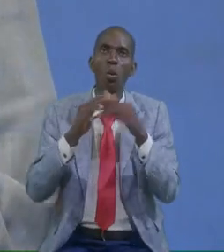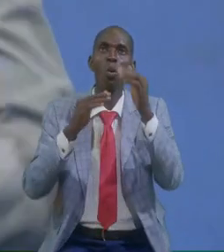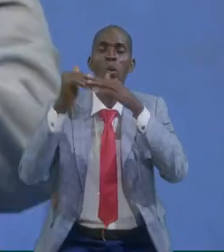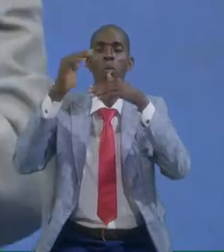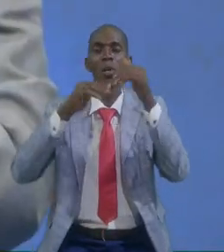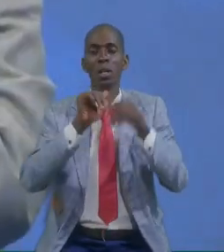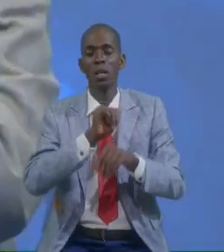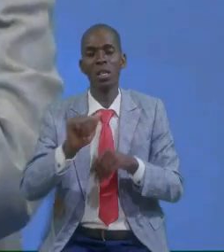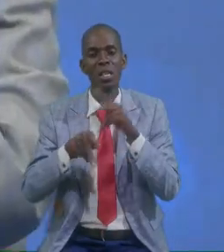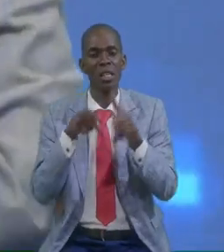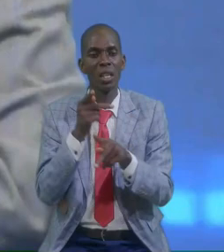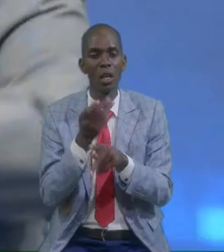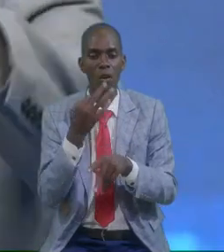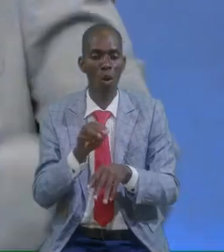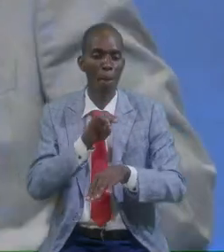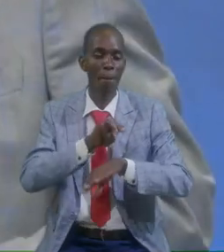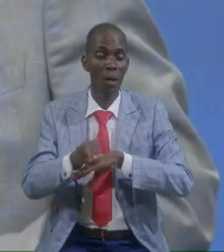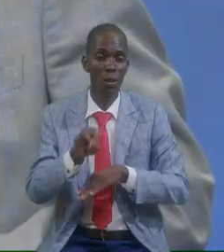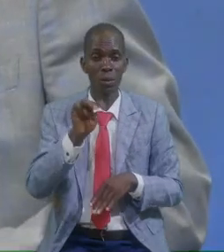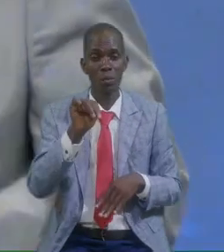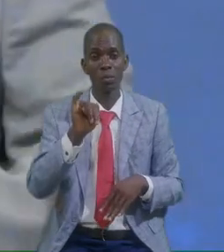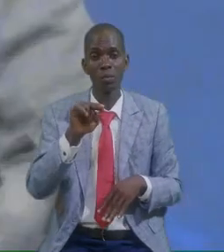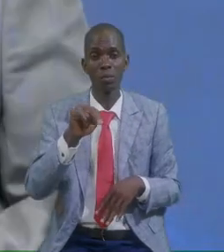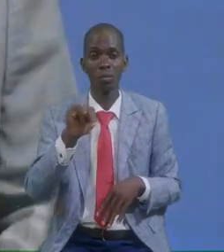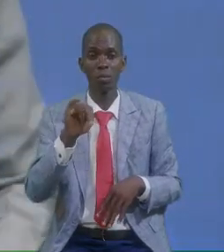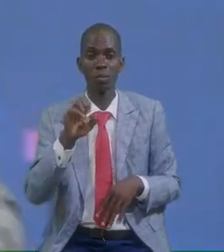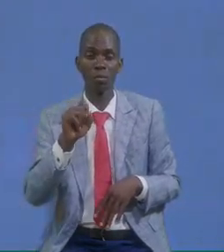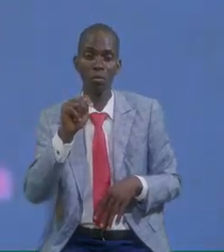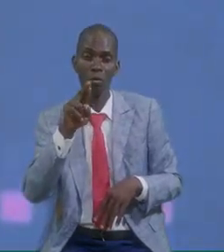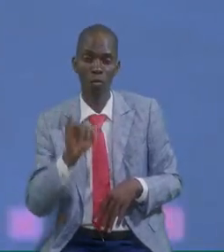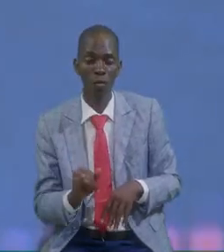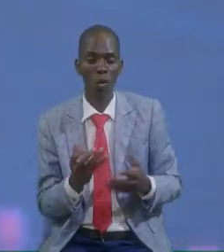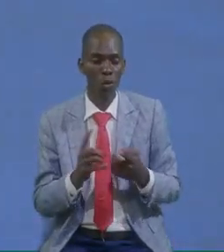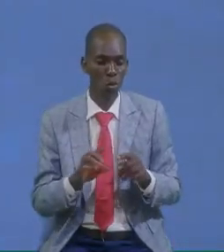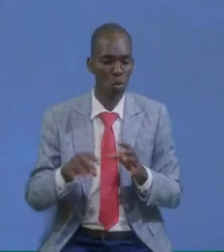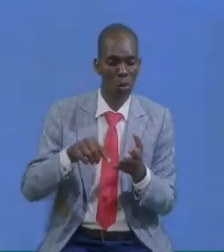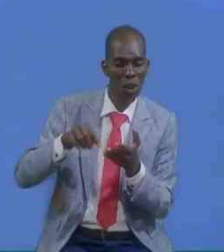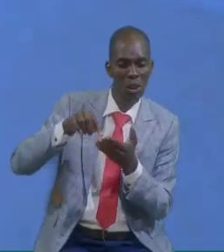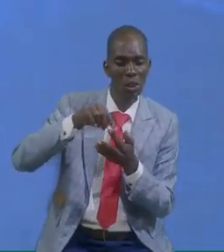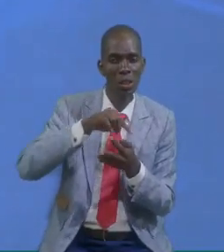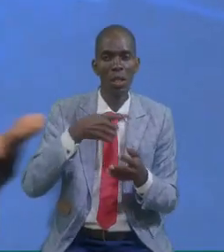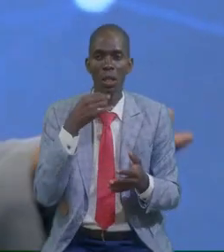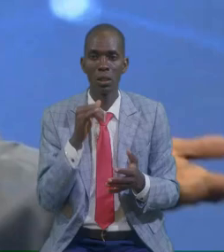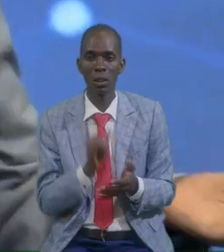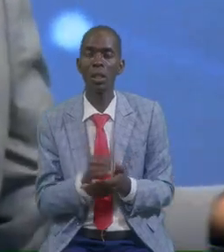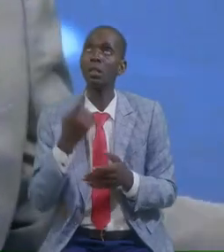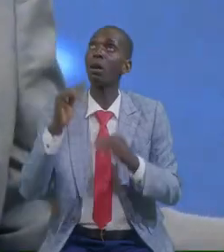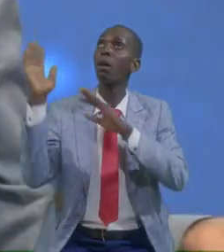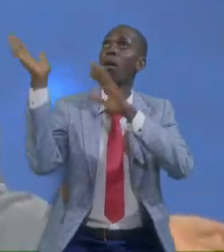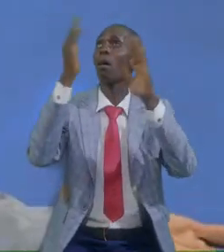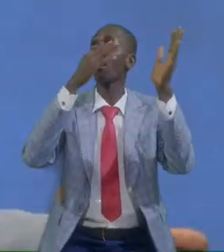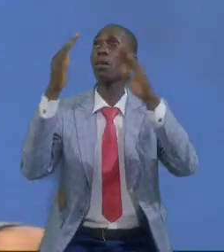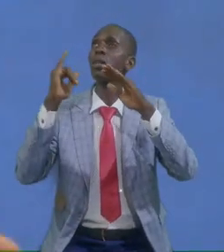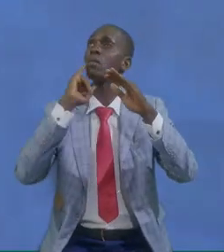ministry, and they want to do this and do that, and they say the sky is the limit. But they